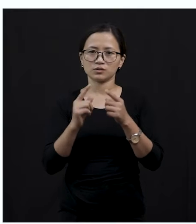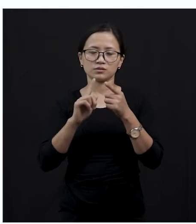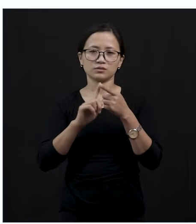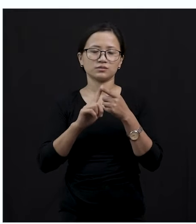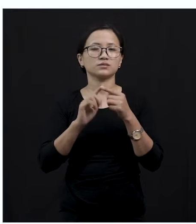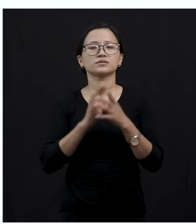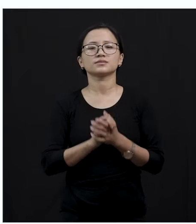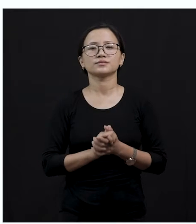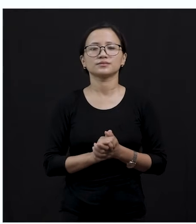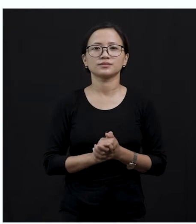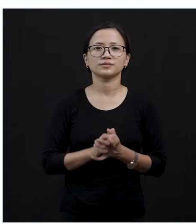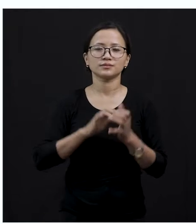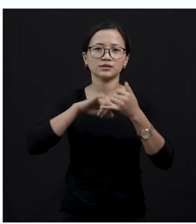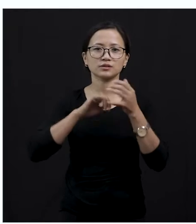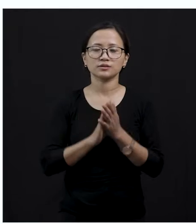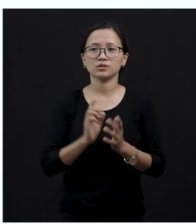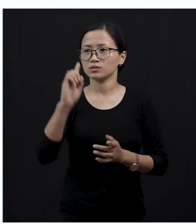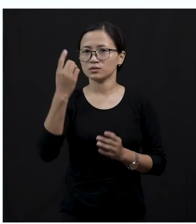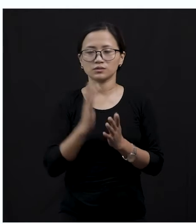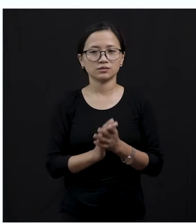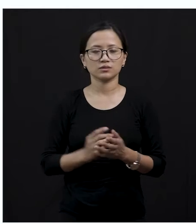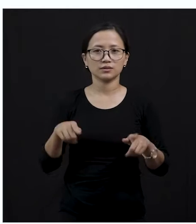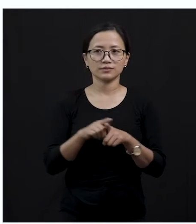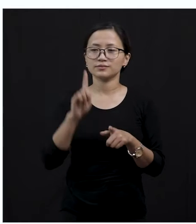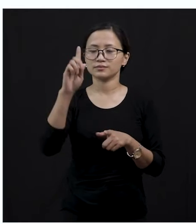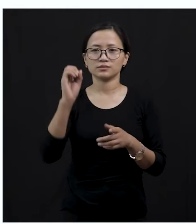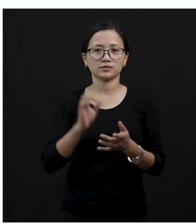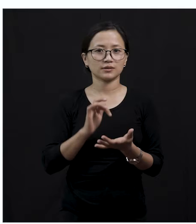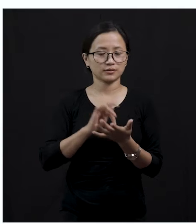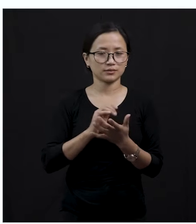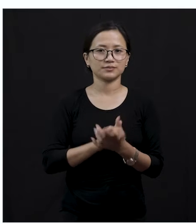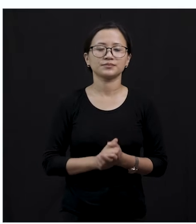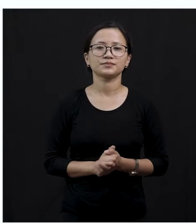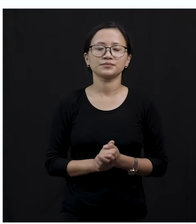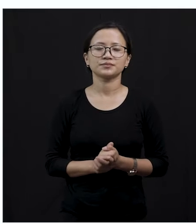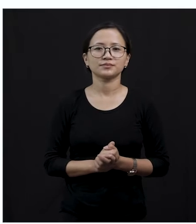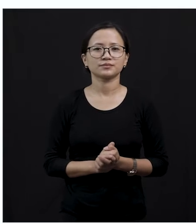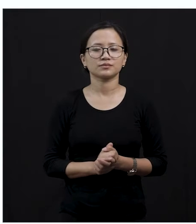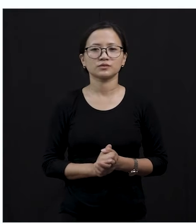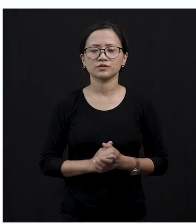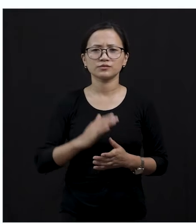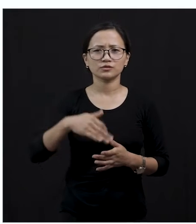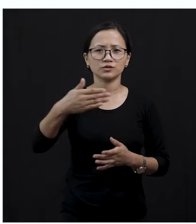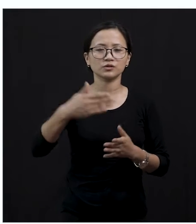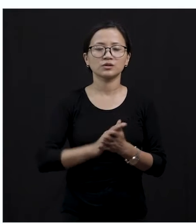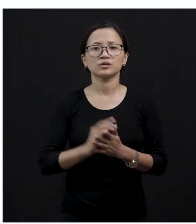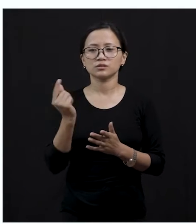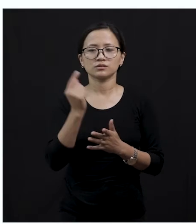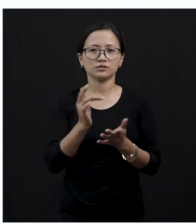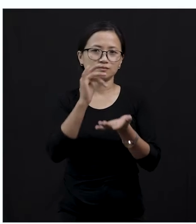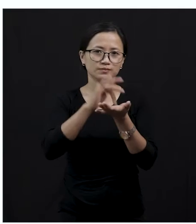and tens. Now, today we will be learning further with the use of places.